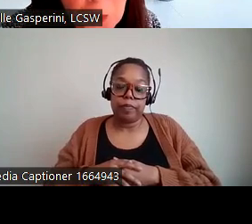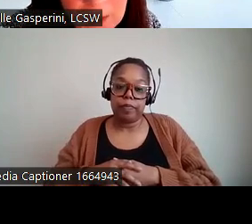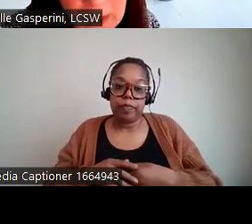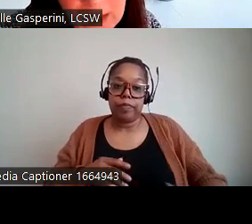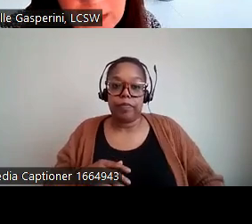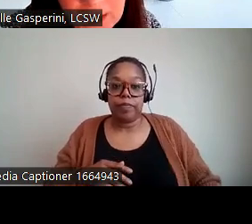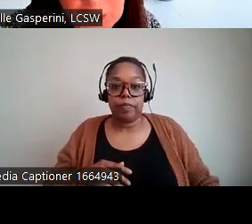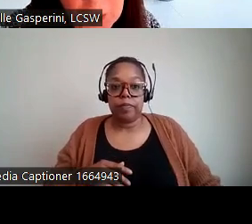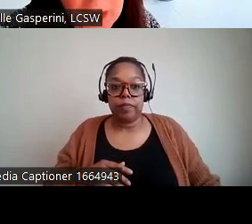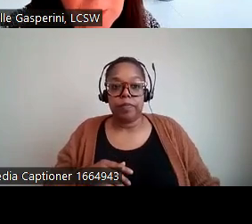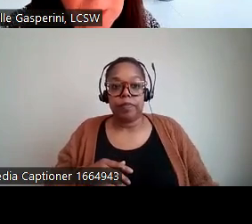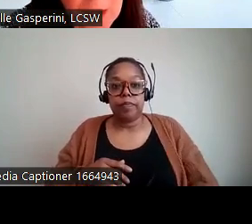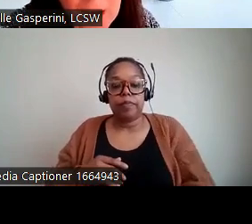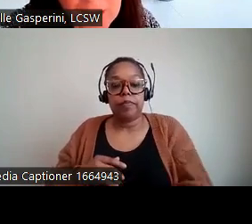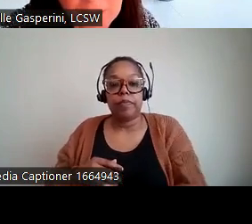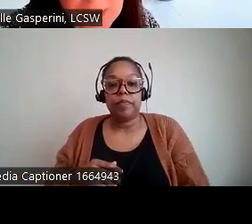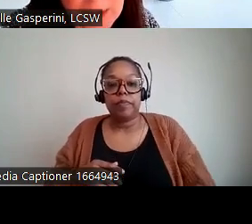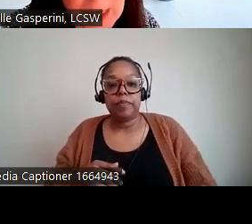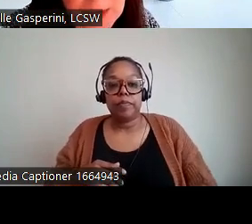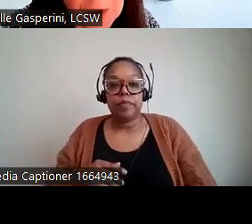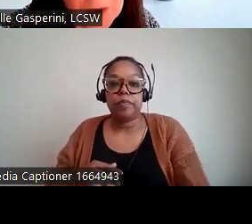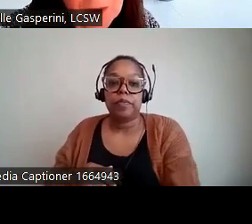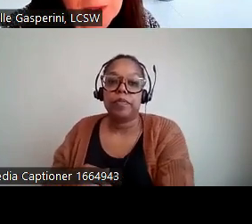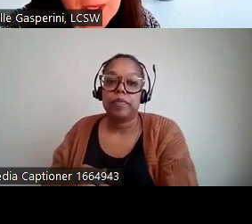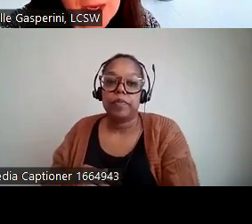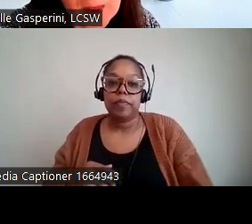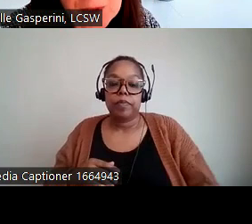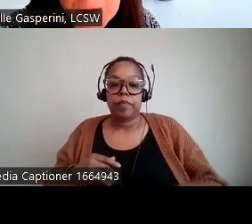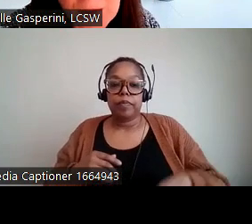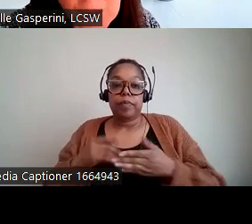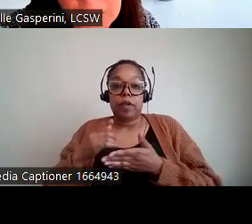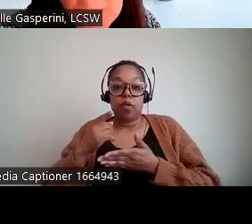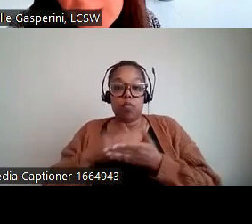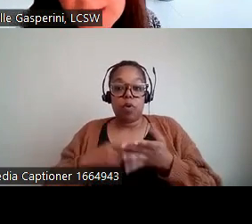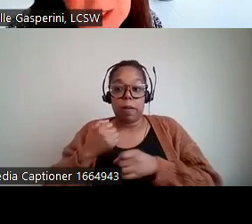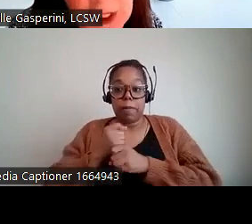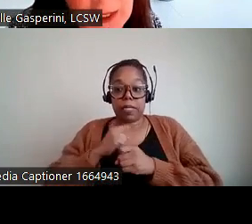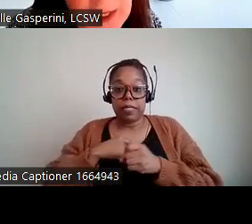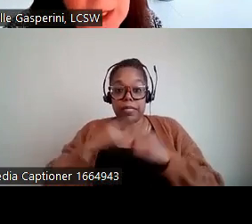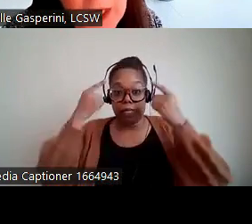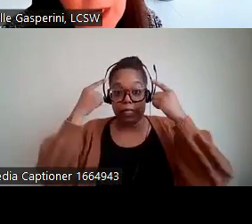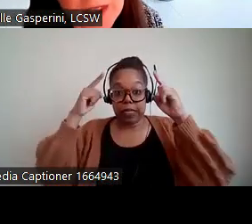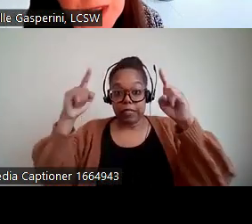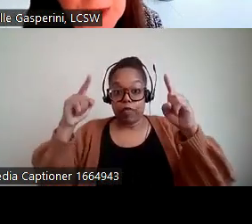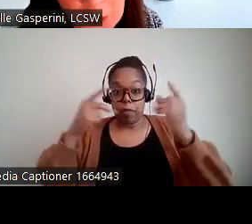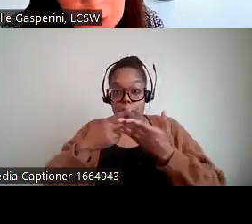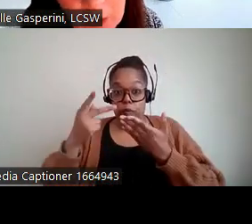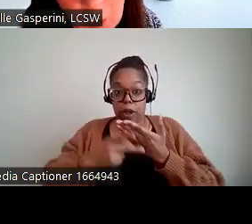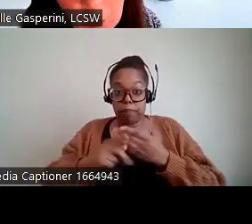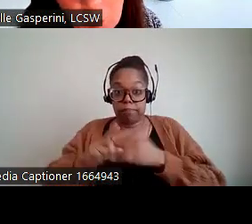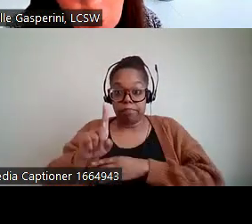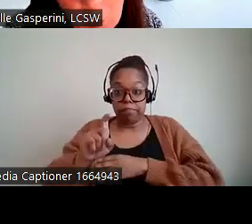So what makes this program successful in terms of implementation?